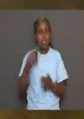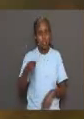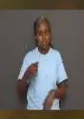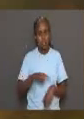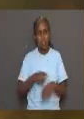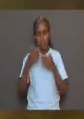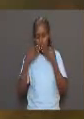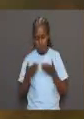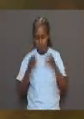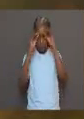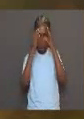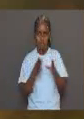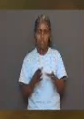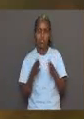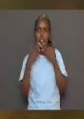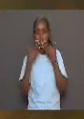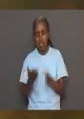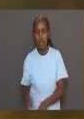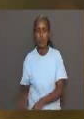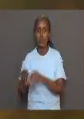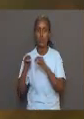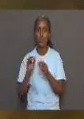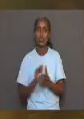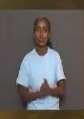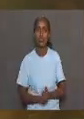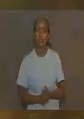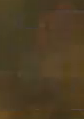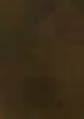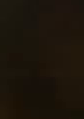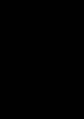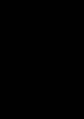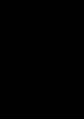Until next time, thank you, teacher. Thank you, students.